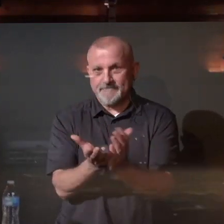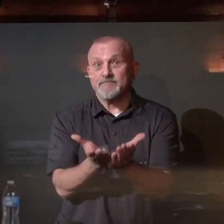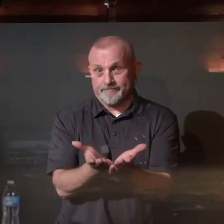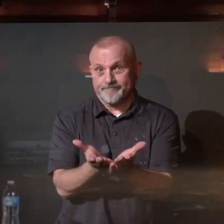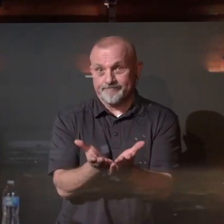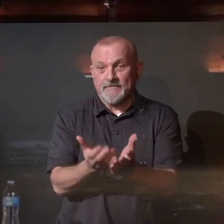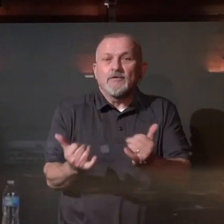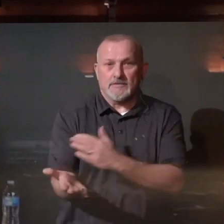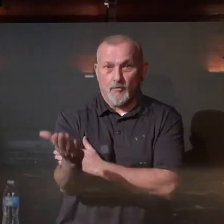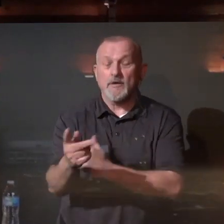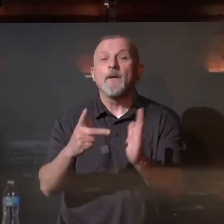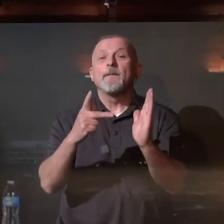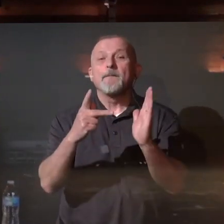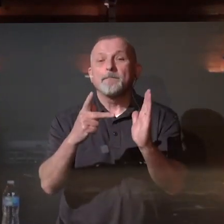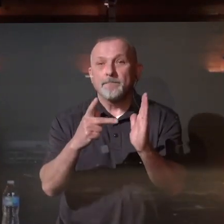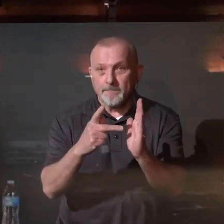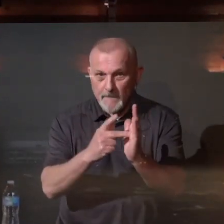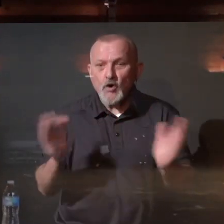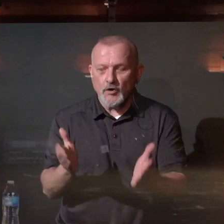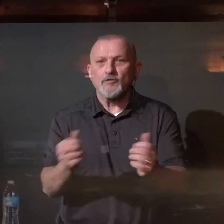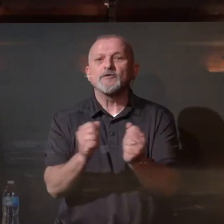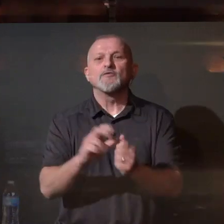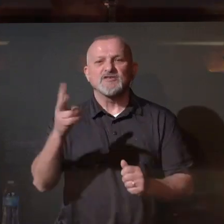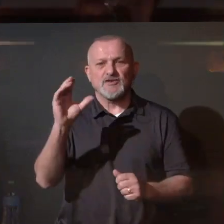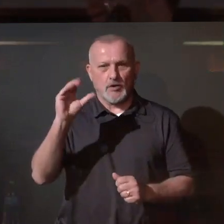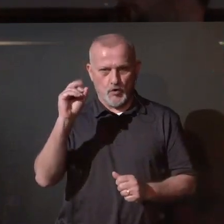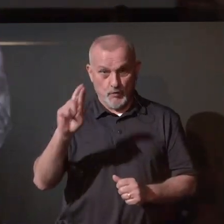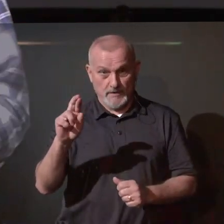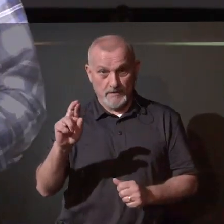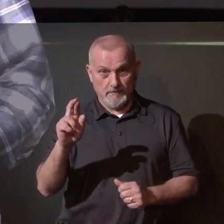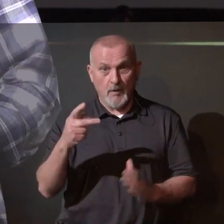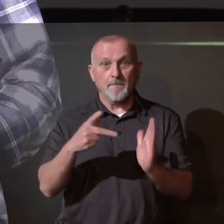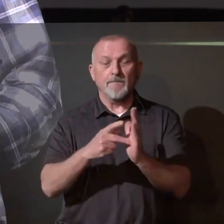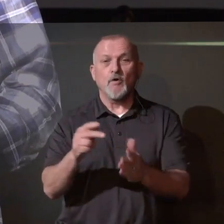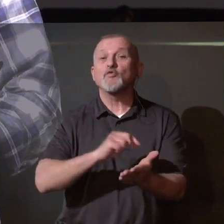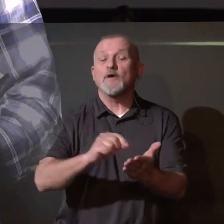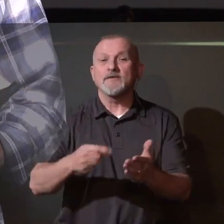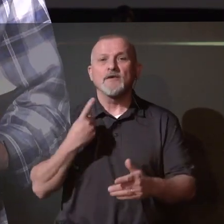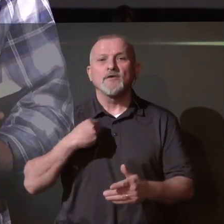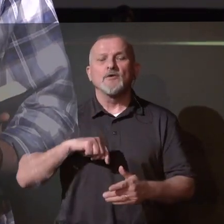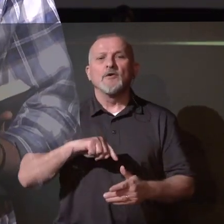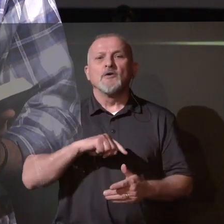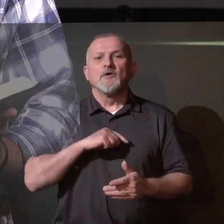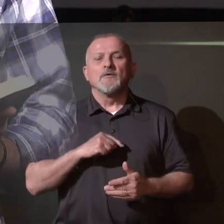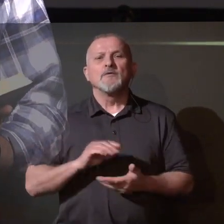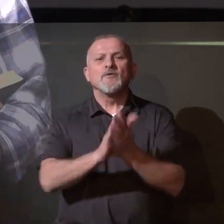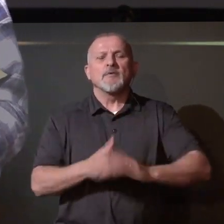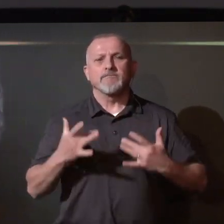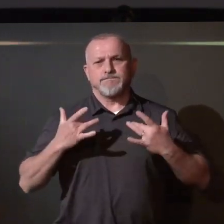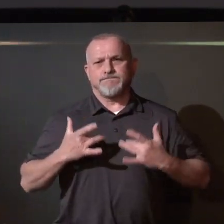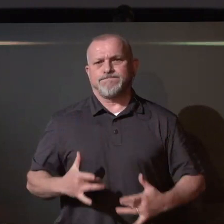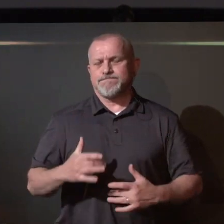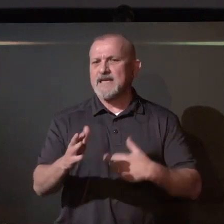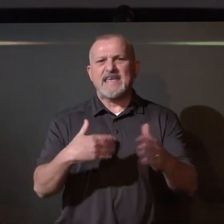Paul gives us a word of encouragement from 2 Corinthians. He says, we do not lose heart, but though